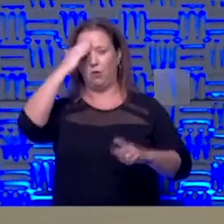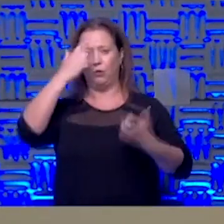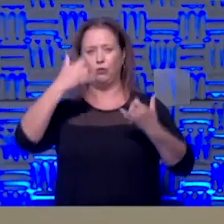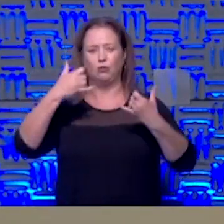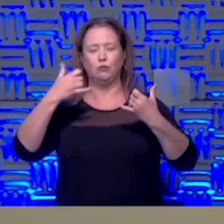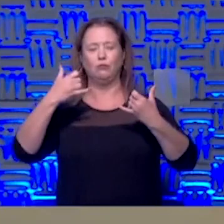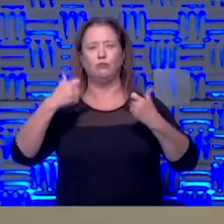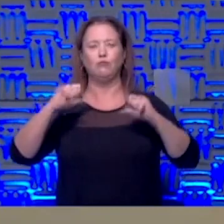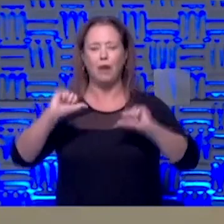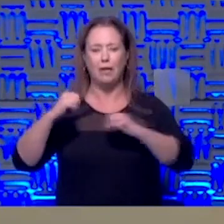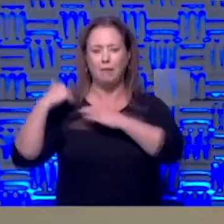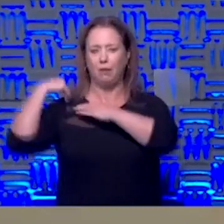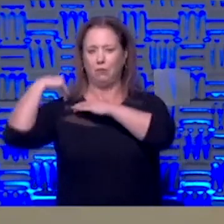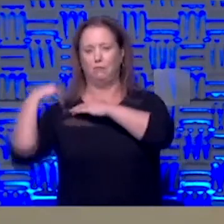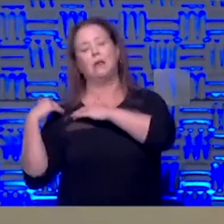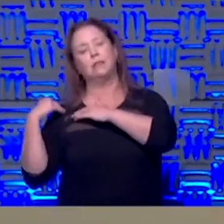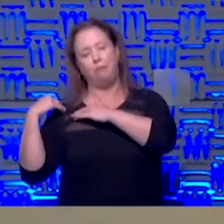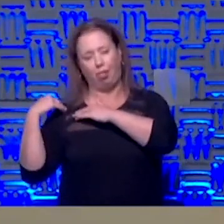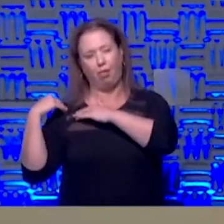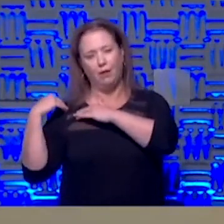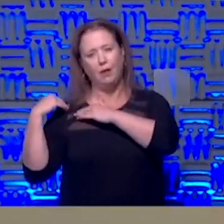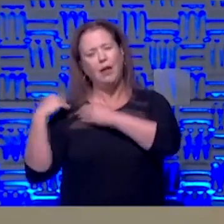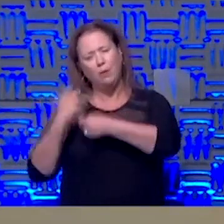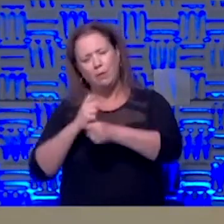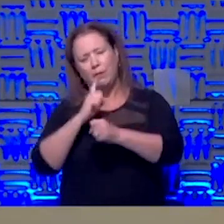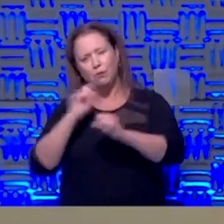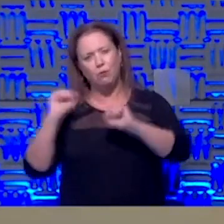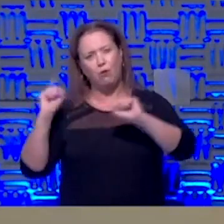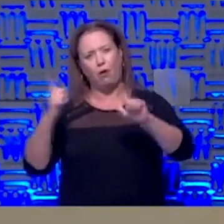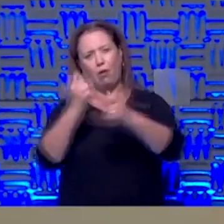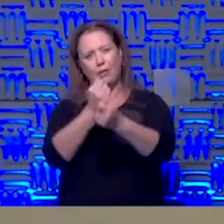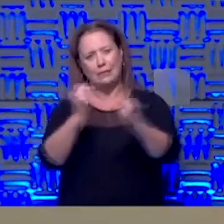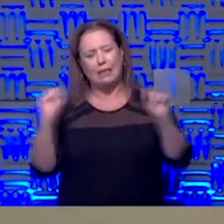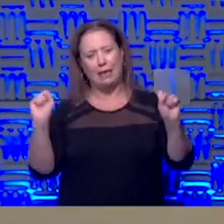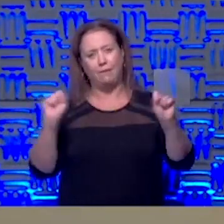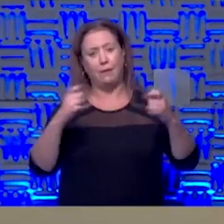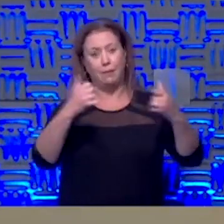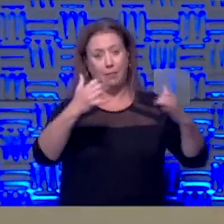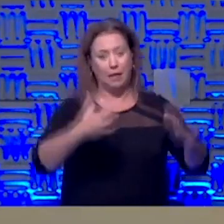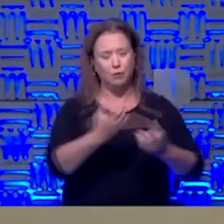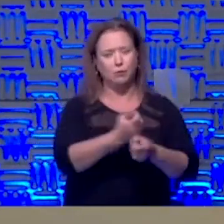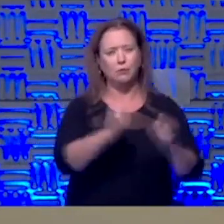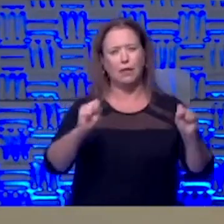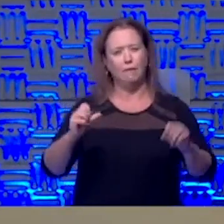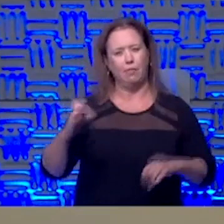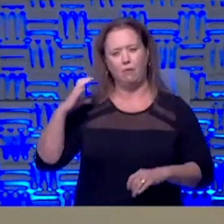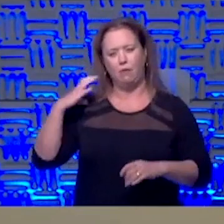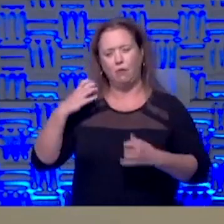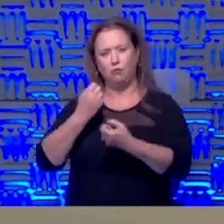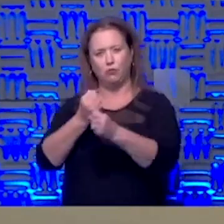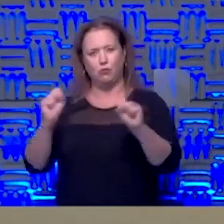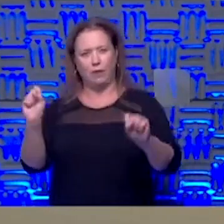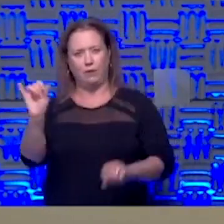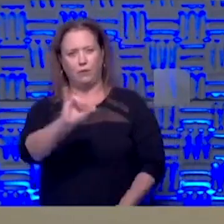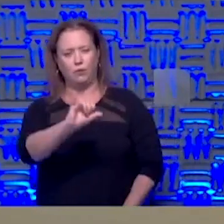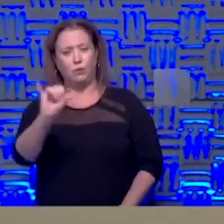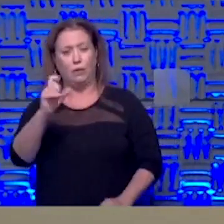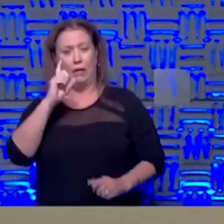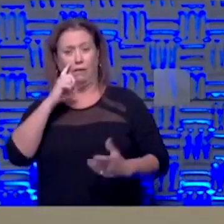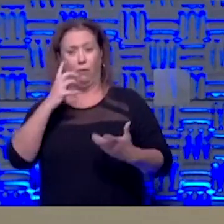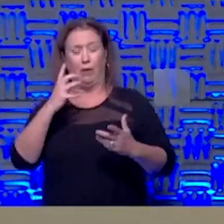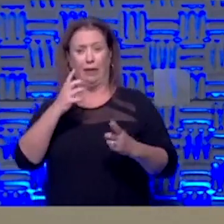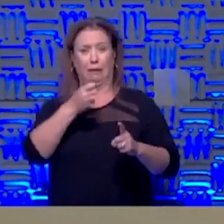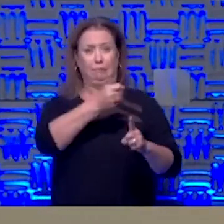socially responsible here, and also to the safety of our players and to the coaches. Because if we start having a